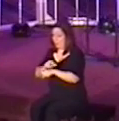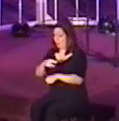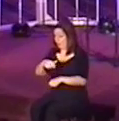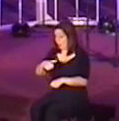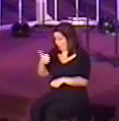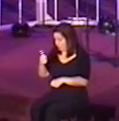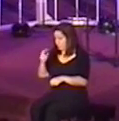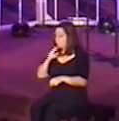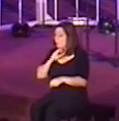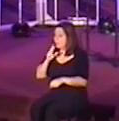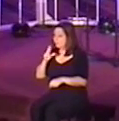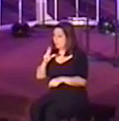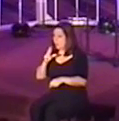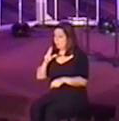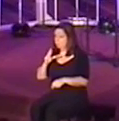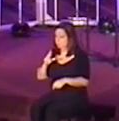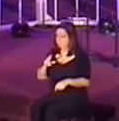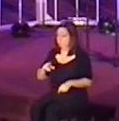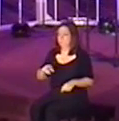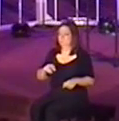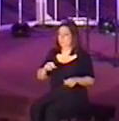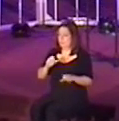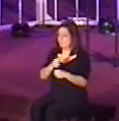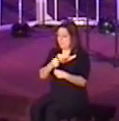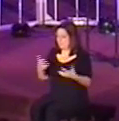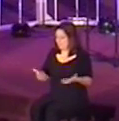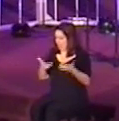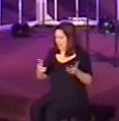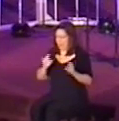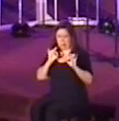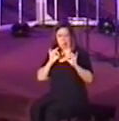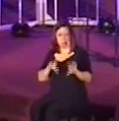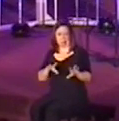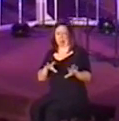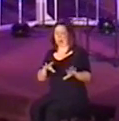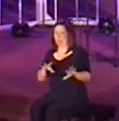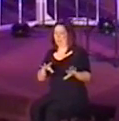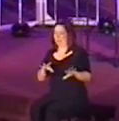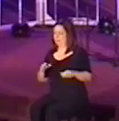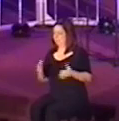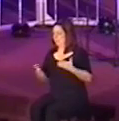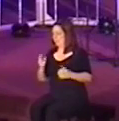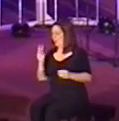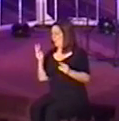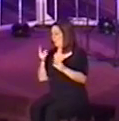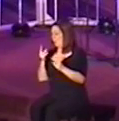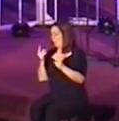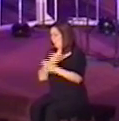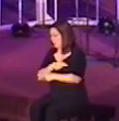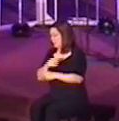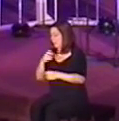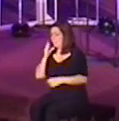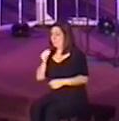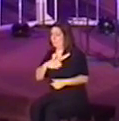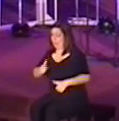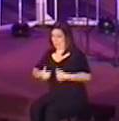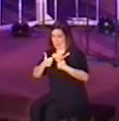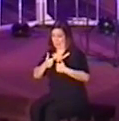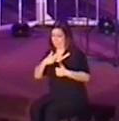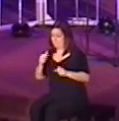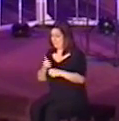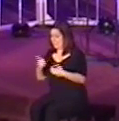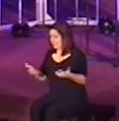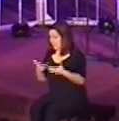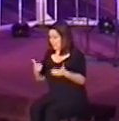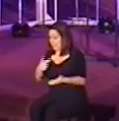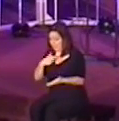restaurant downtown, and I made salads, and it was terrible. I had probably one of the worst experiences of my life. I was a salad maker, and I